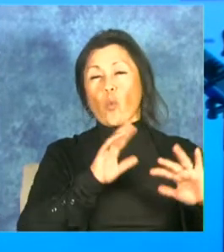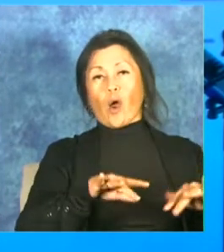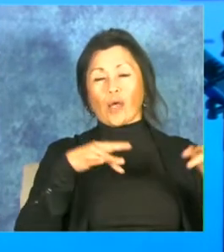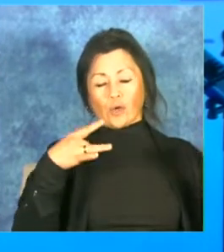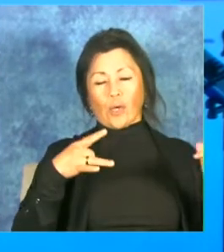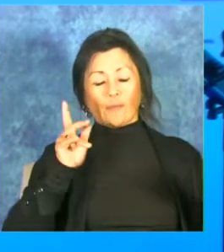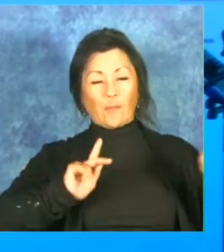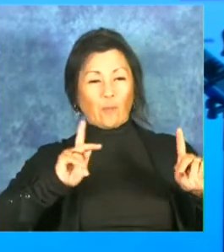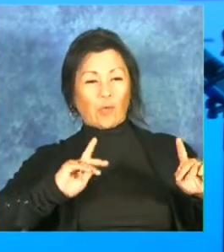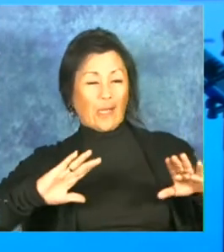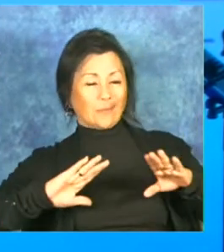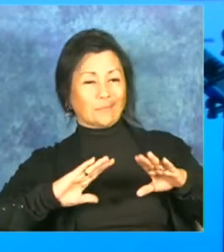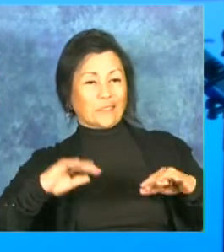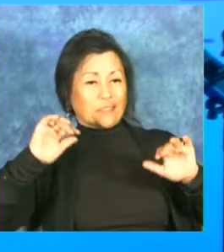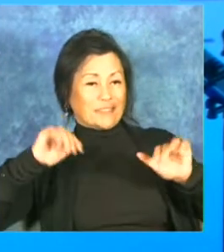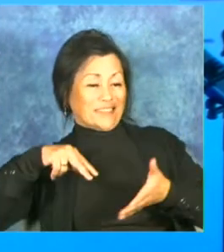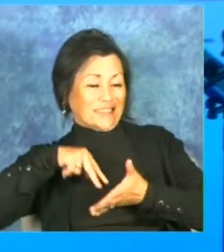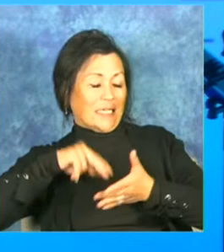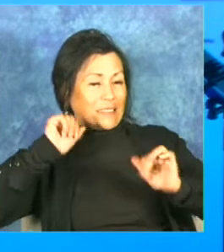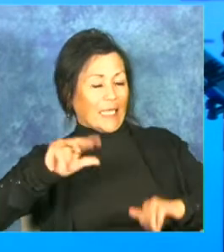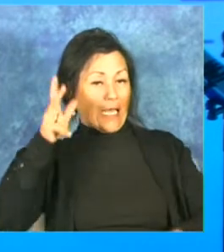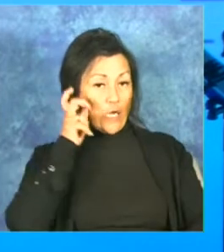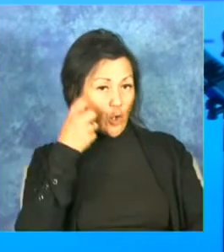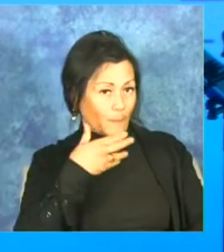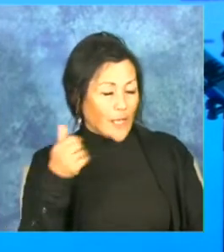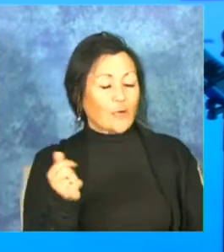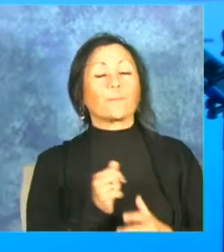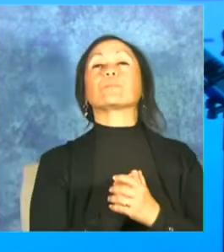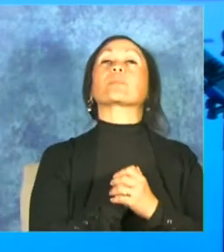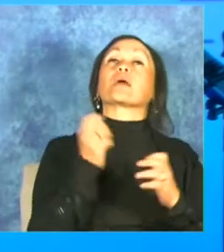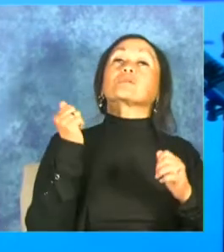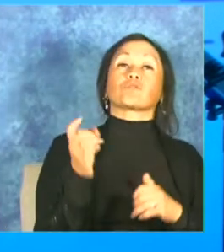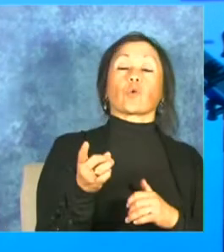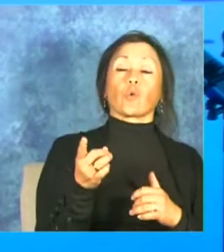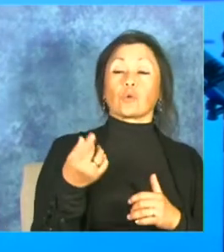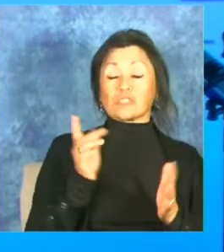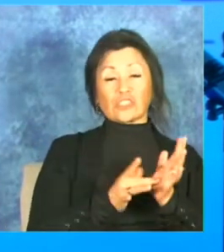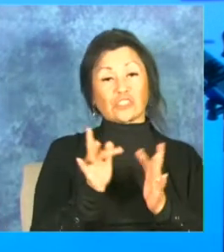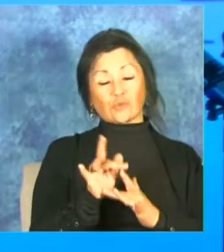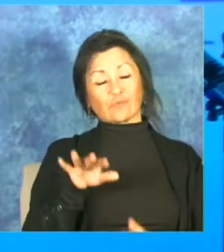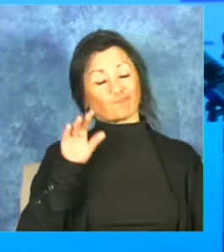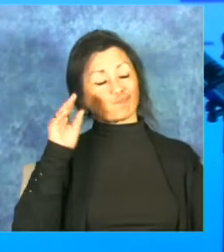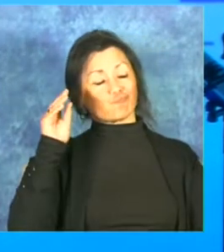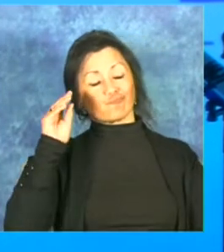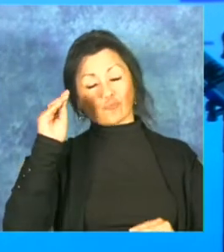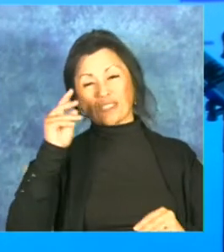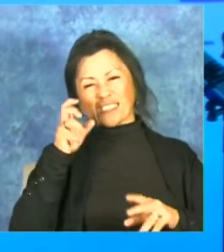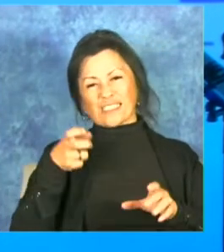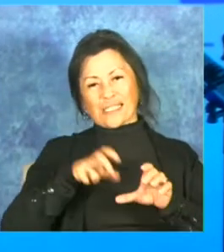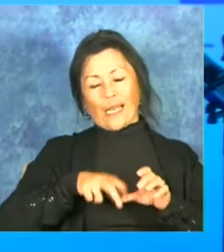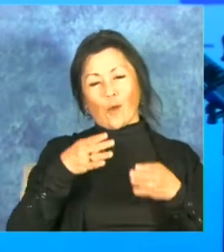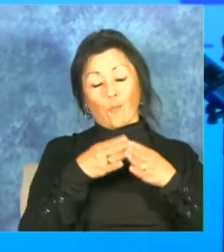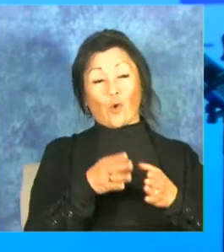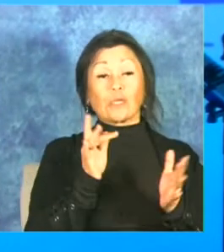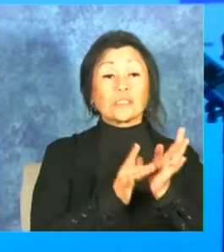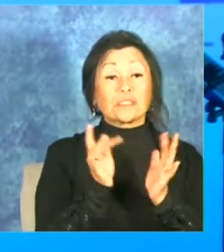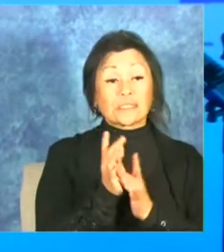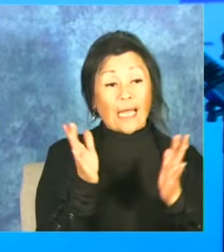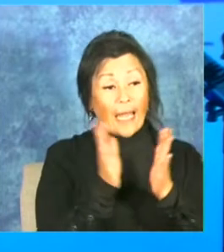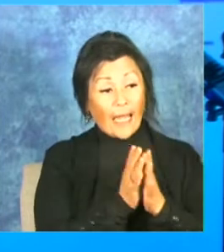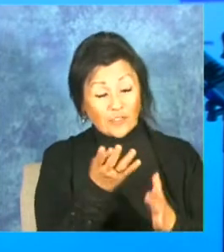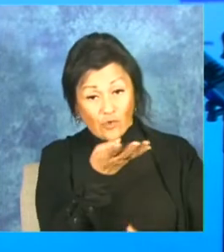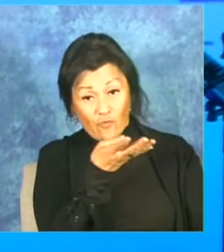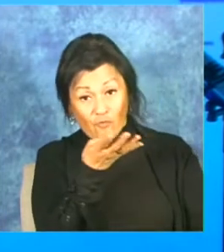people on the shore could hear much better. So that's what he was doing. Now, Jesus is about to ask these